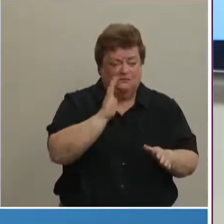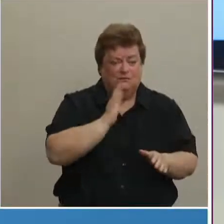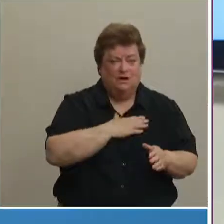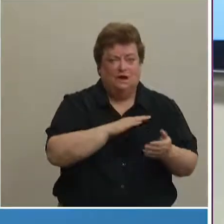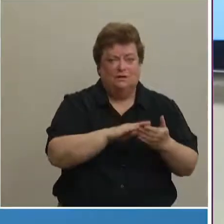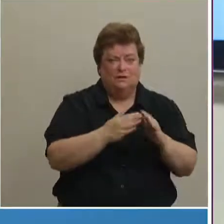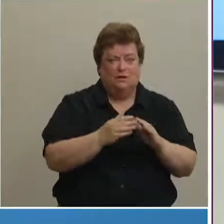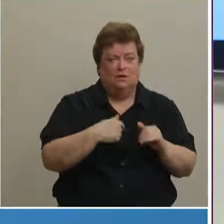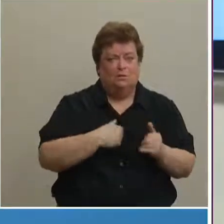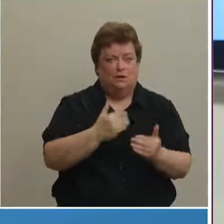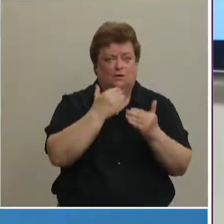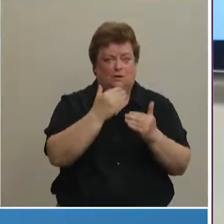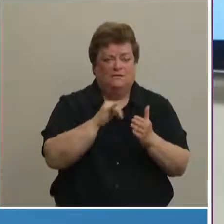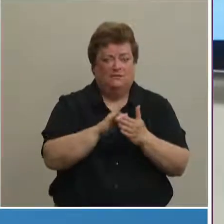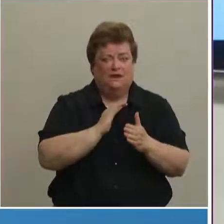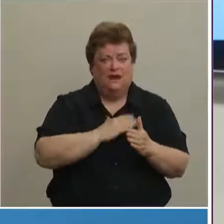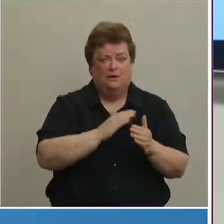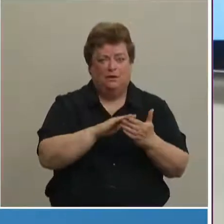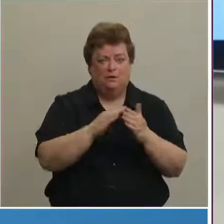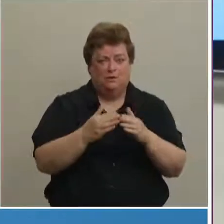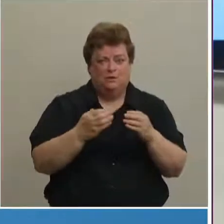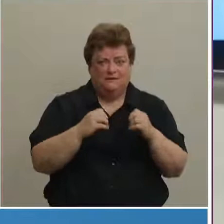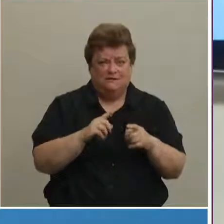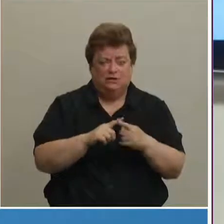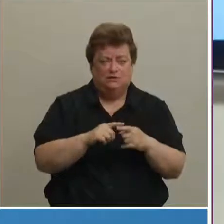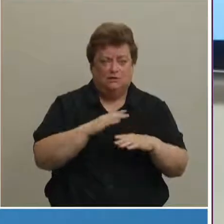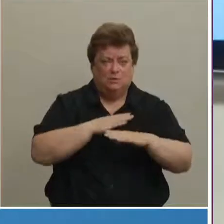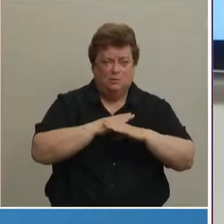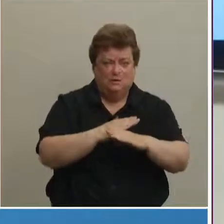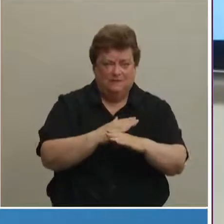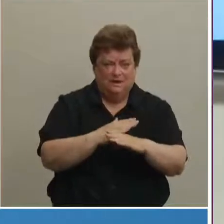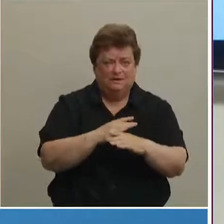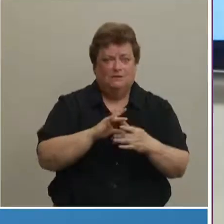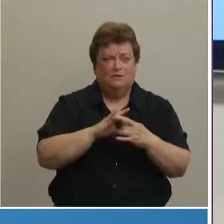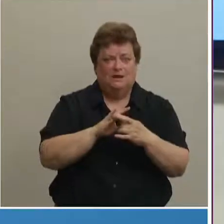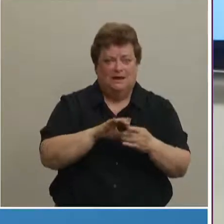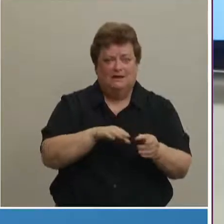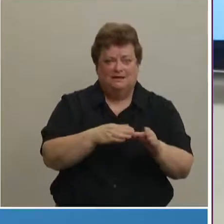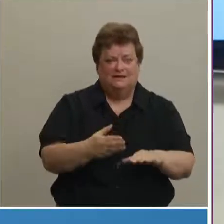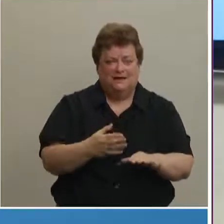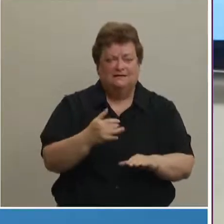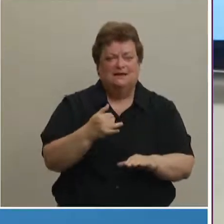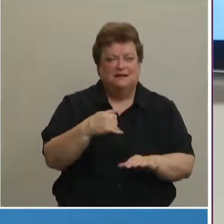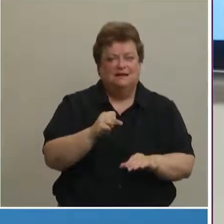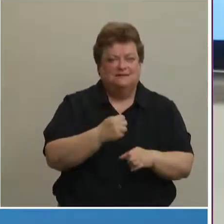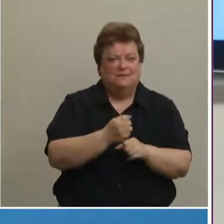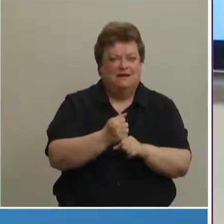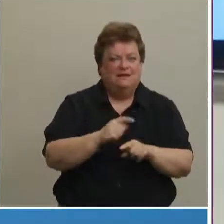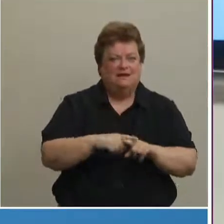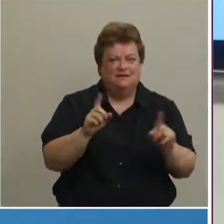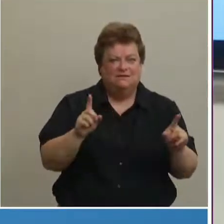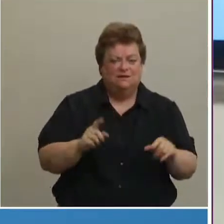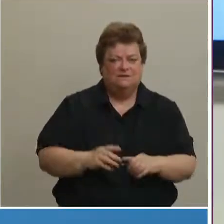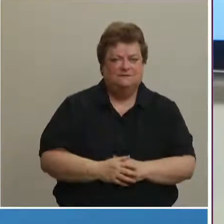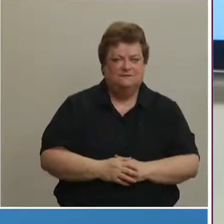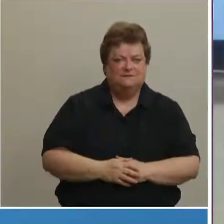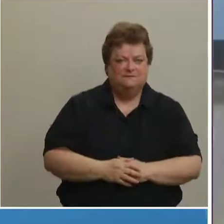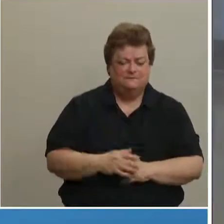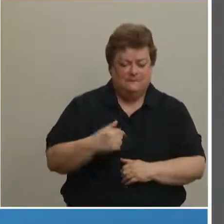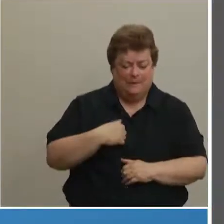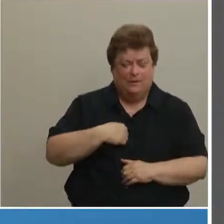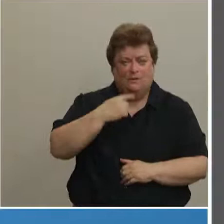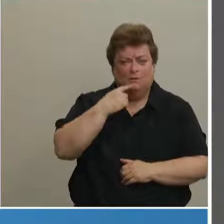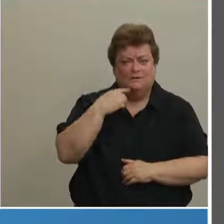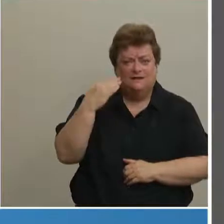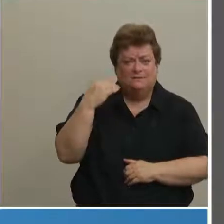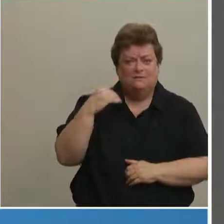very grateful that our community efforts to prevent COVID-19 related deaths is really making a difference. As we said